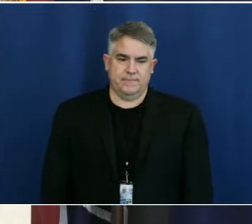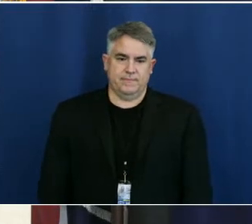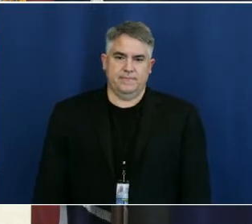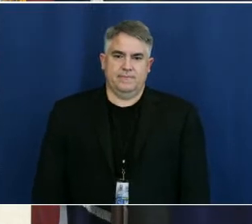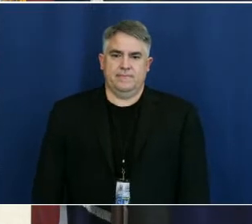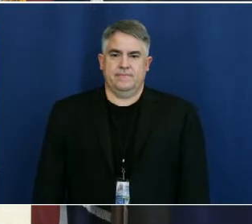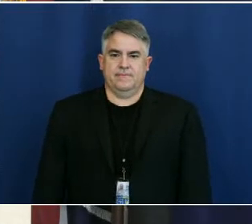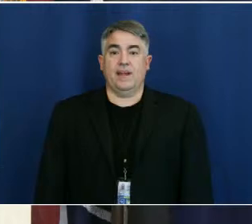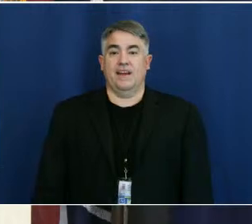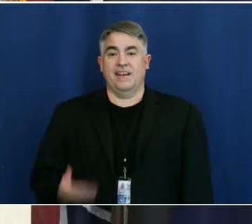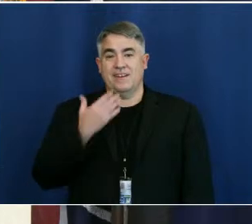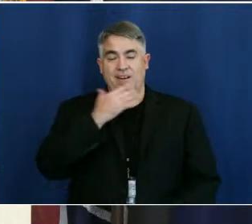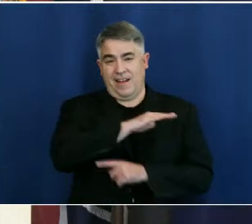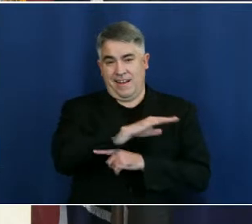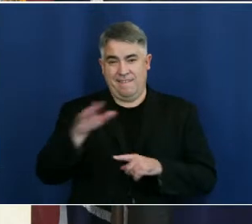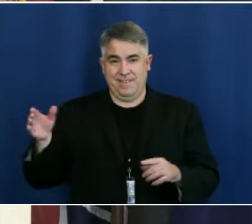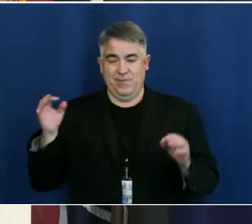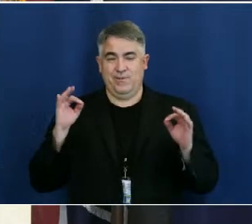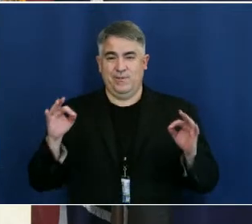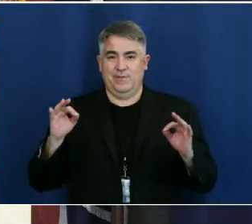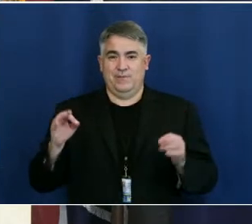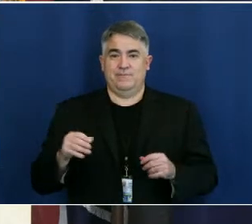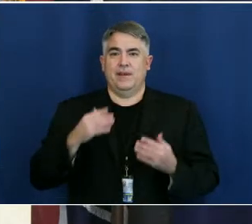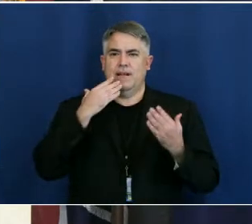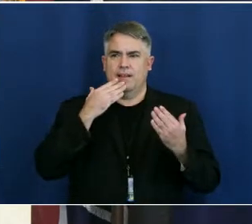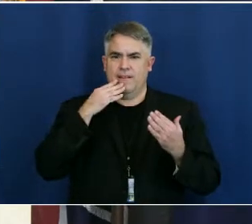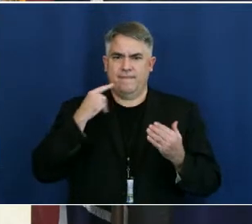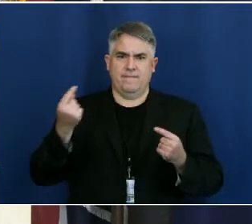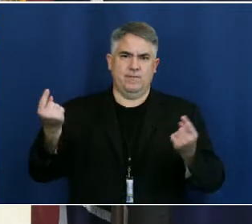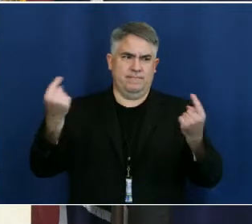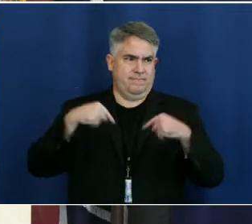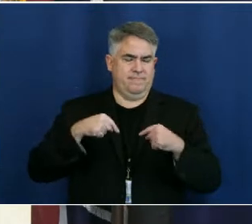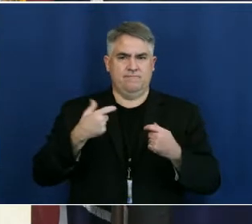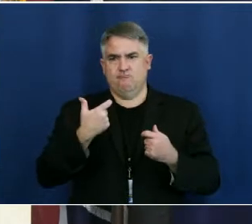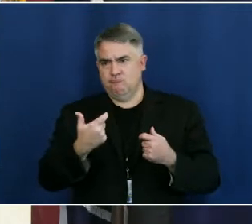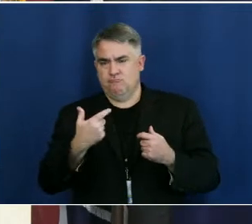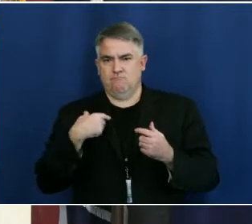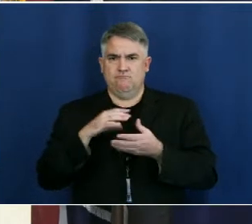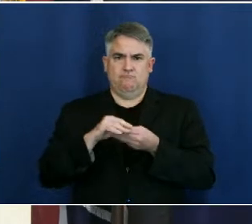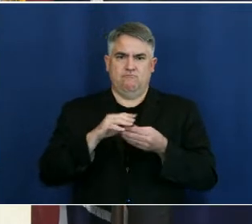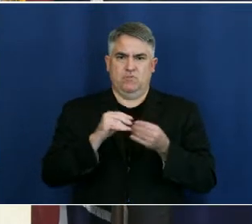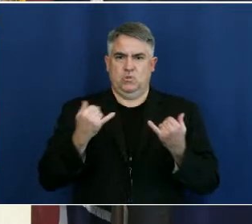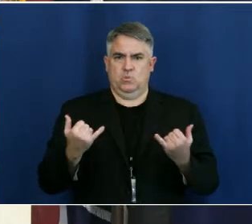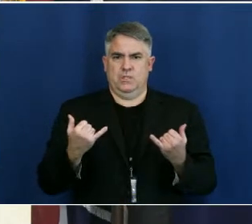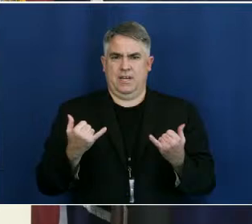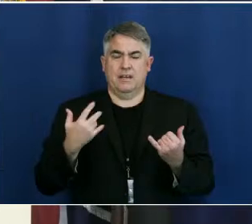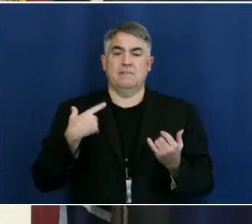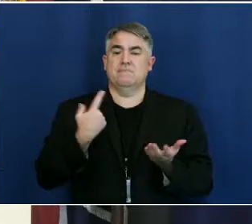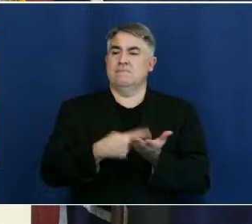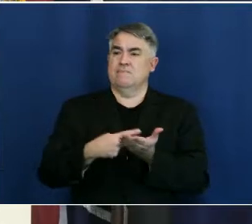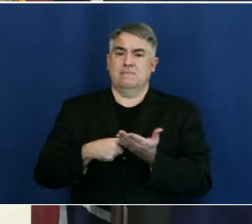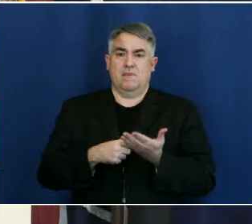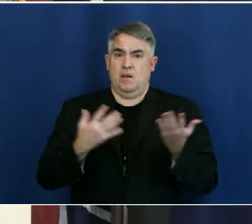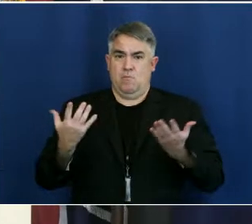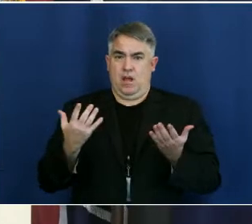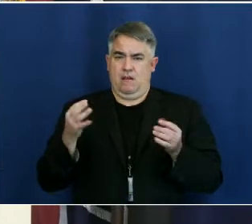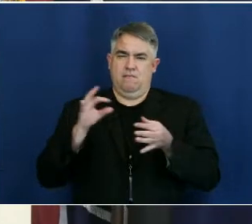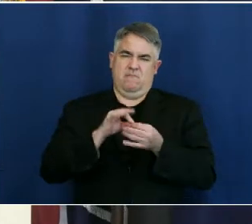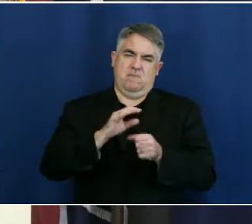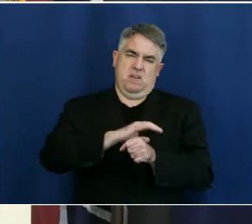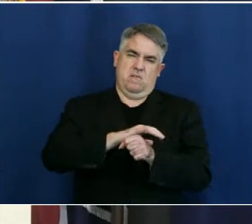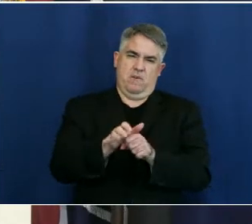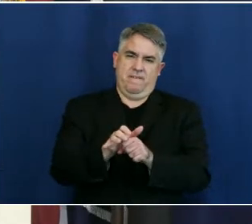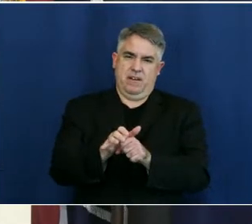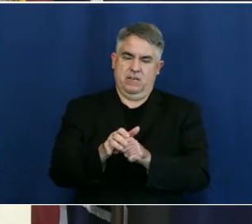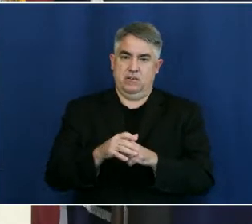Good afternoon. Thank you all for joining us today for our COVID-19 update. At the outset of the vaccination effort, San Diego County, we set a goal to